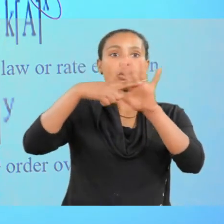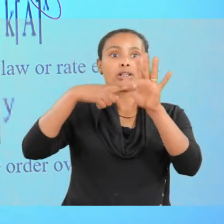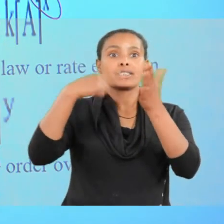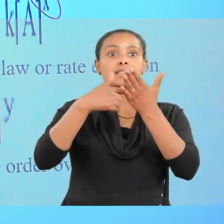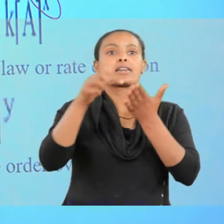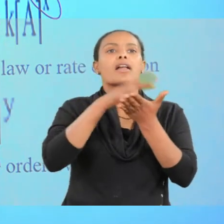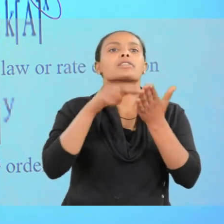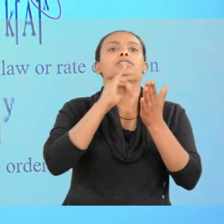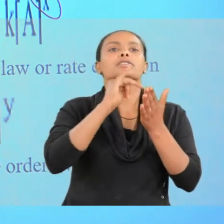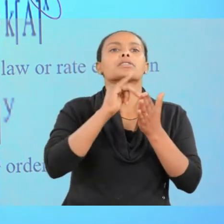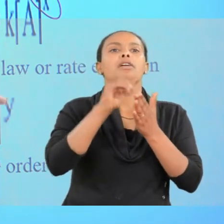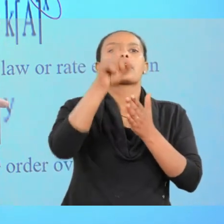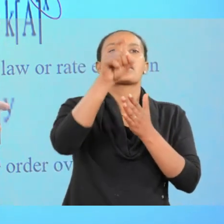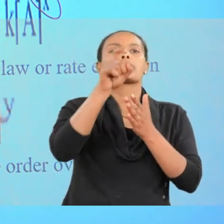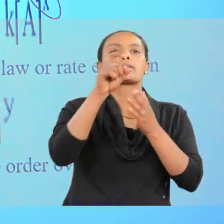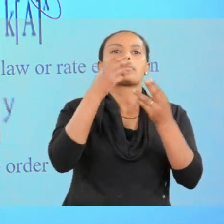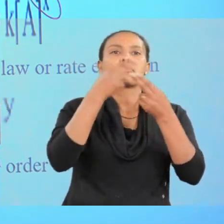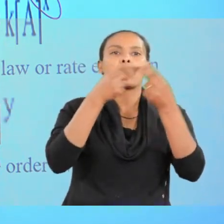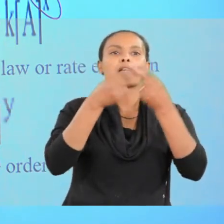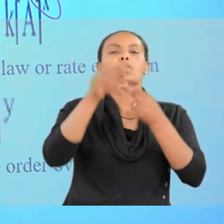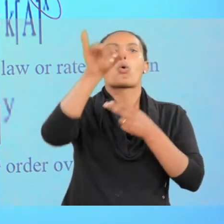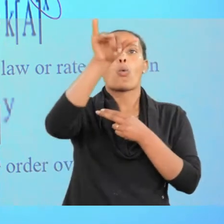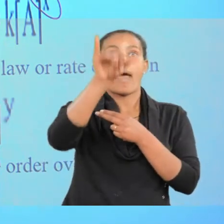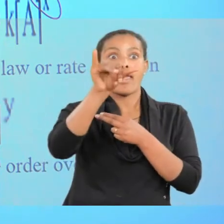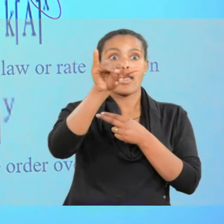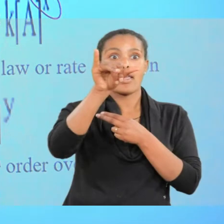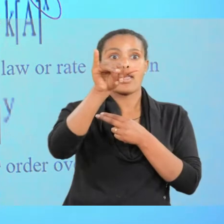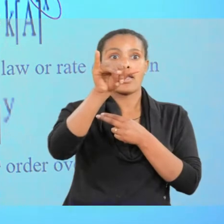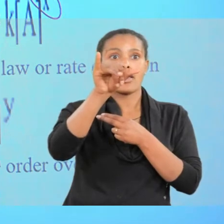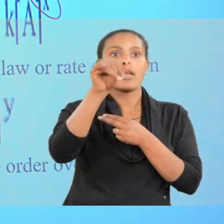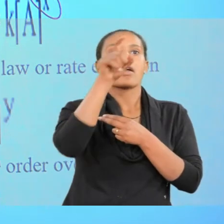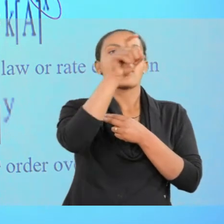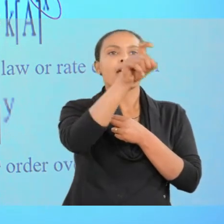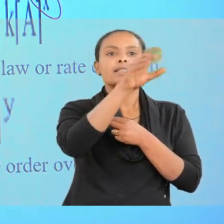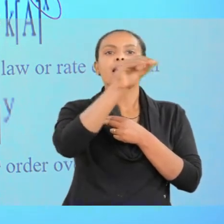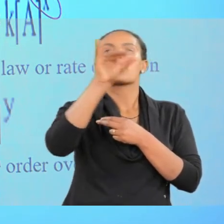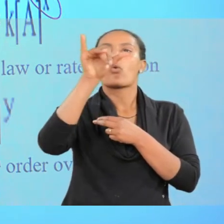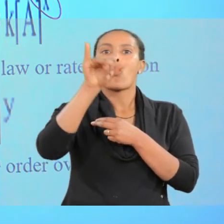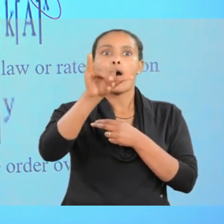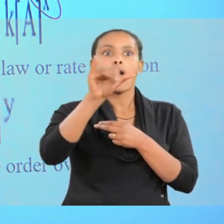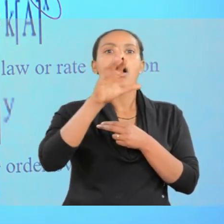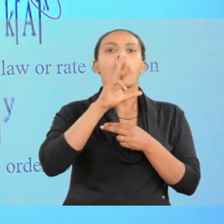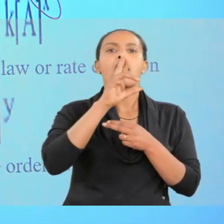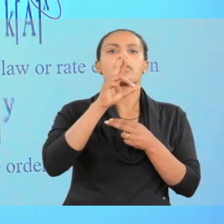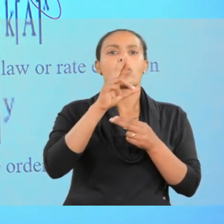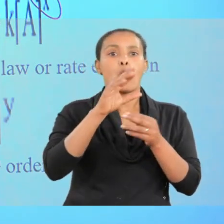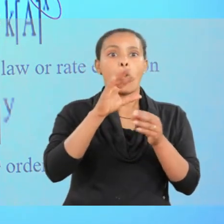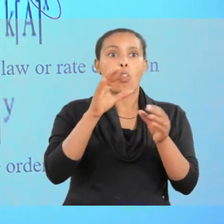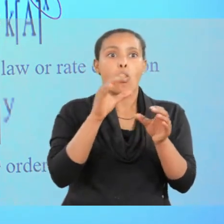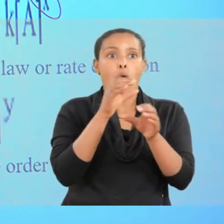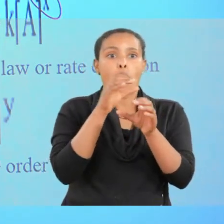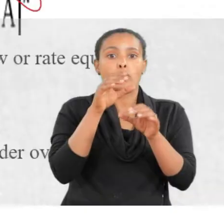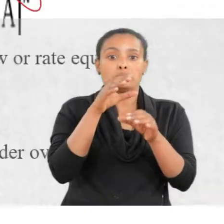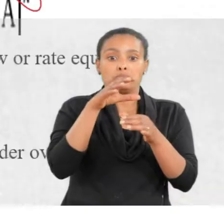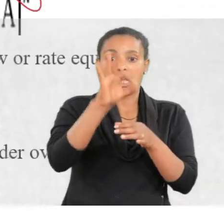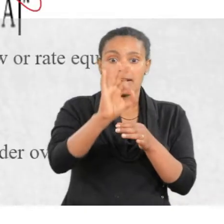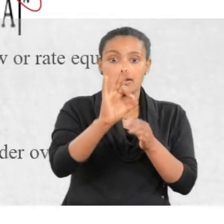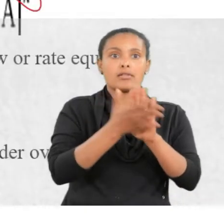this reaction is X plus Y. X and Y are obtained